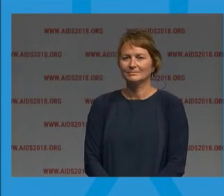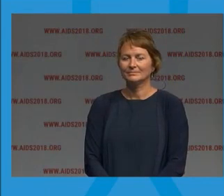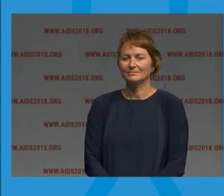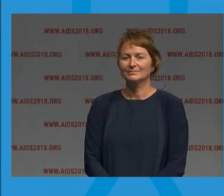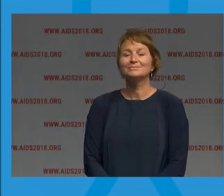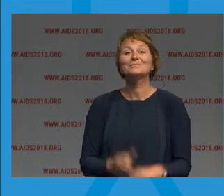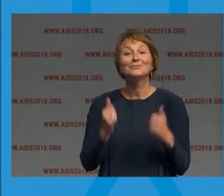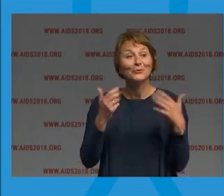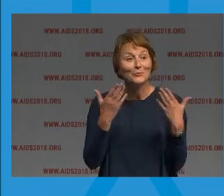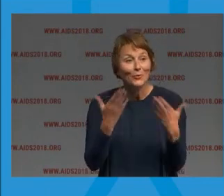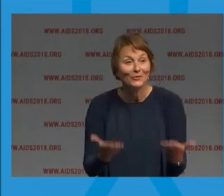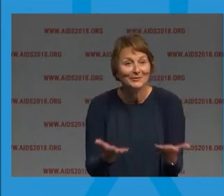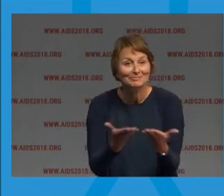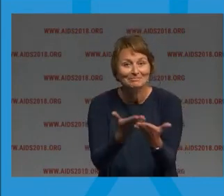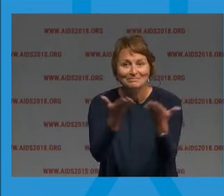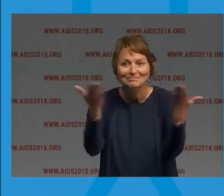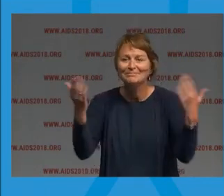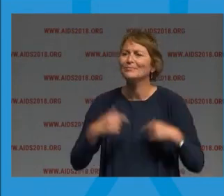Good morning, everyone.